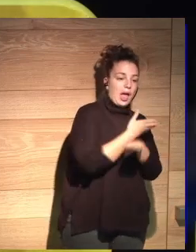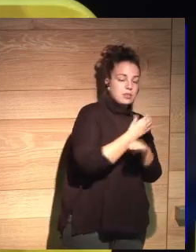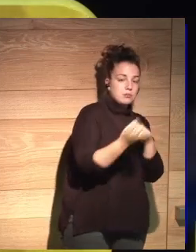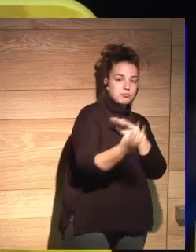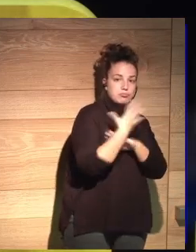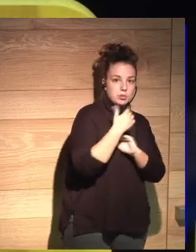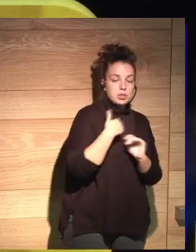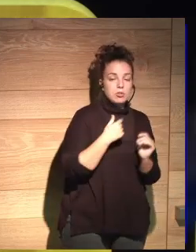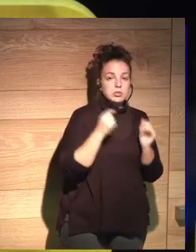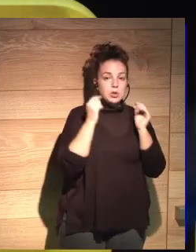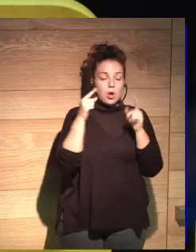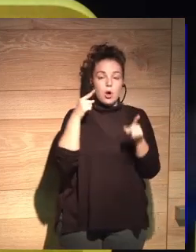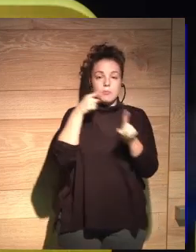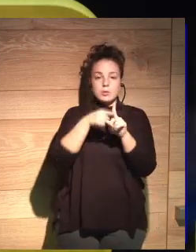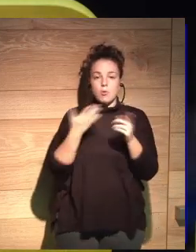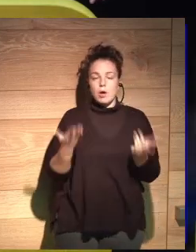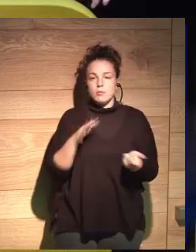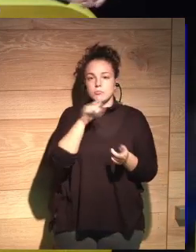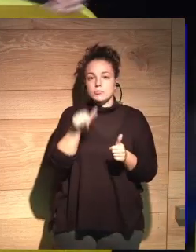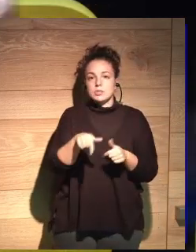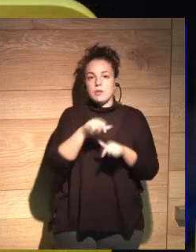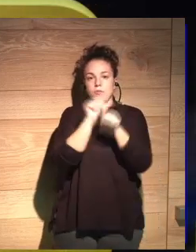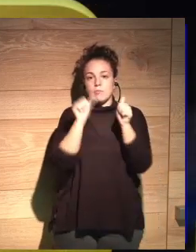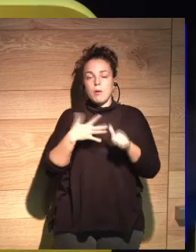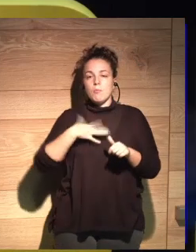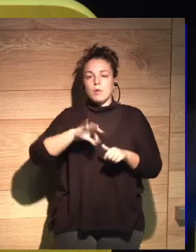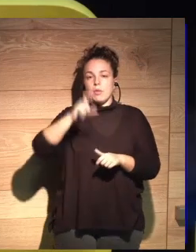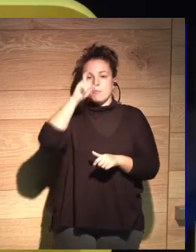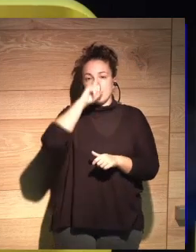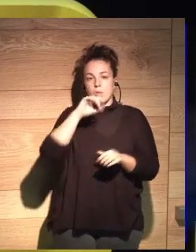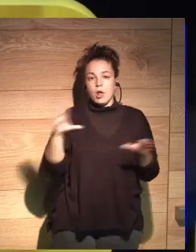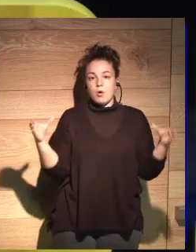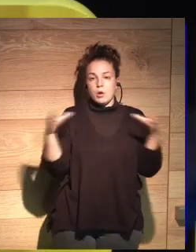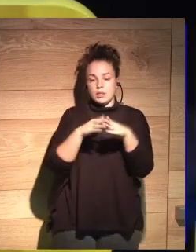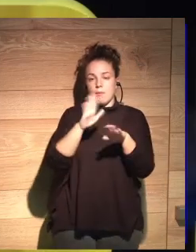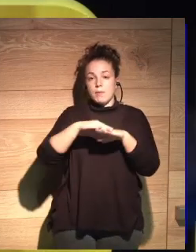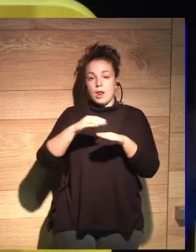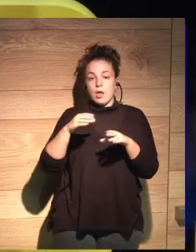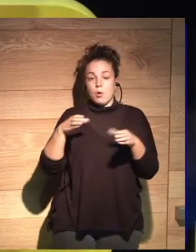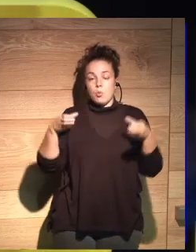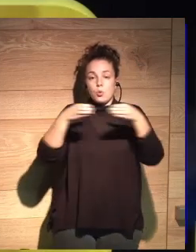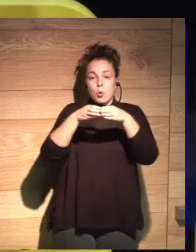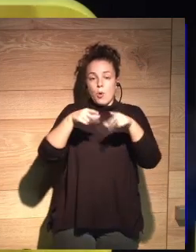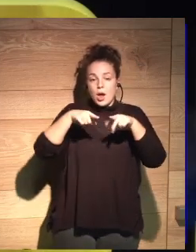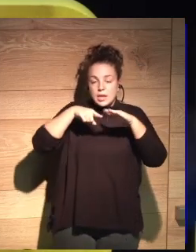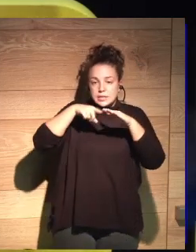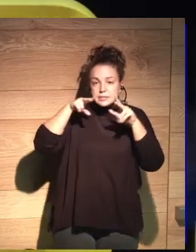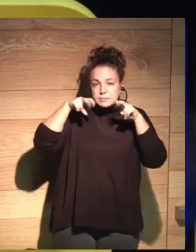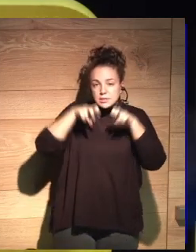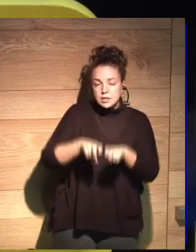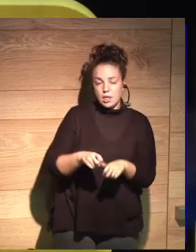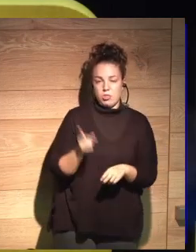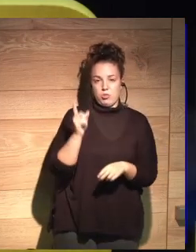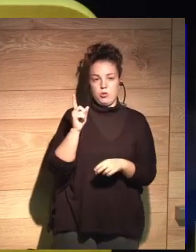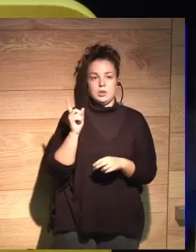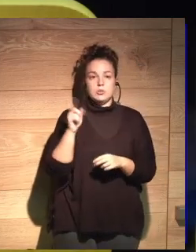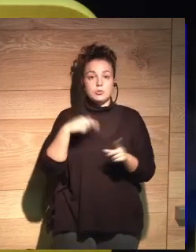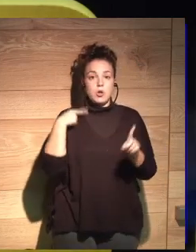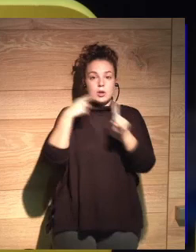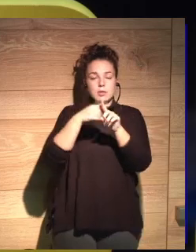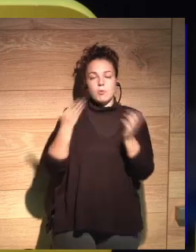collective memory for a research group or a team working together. The funniest part about this was, of course, in the 90s, we were feeling